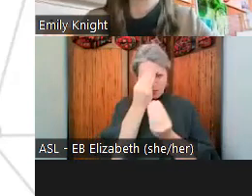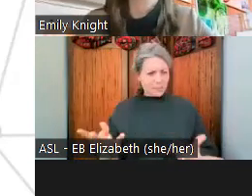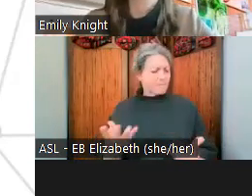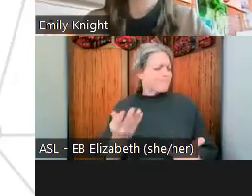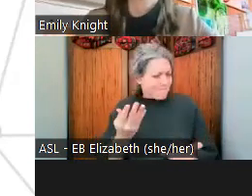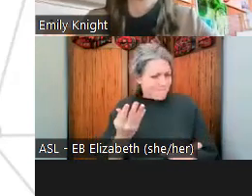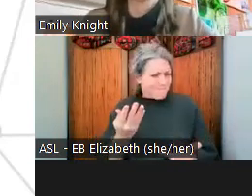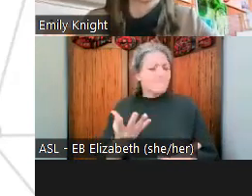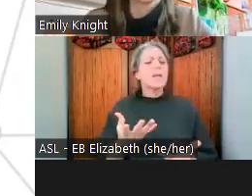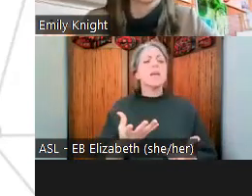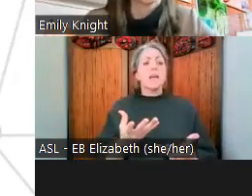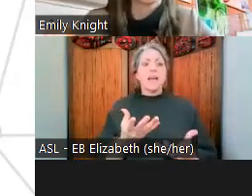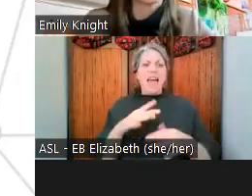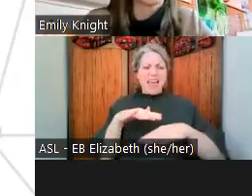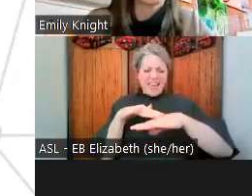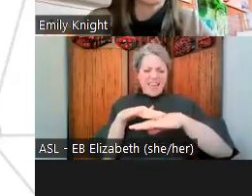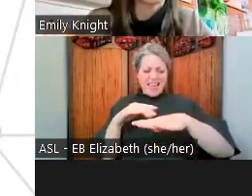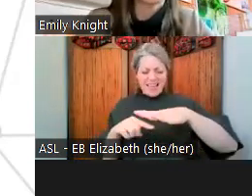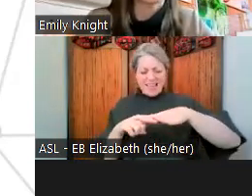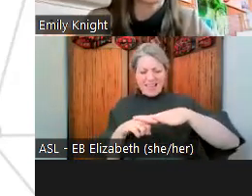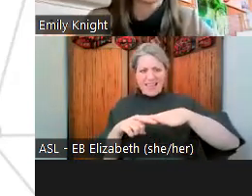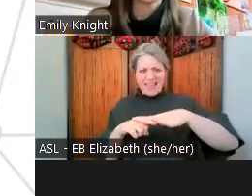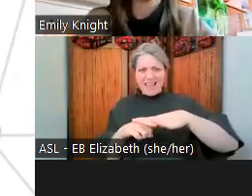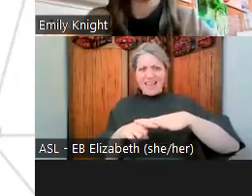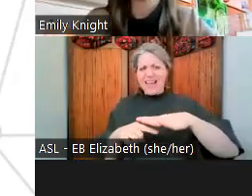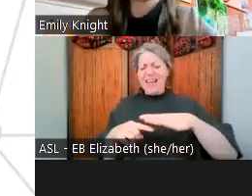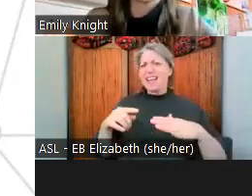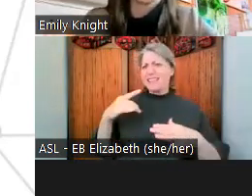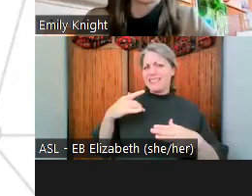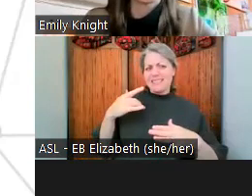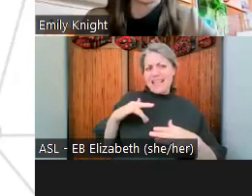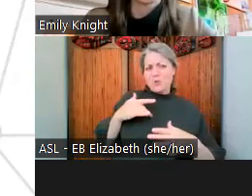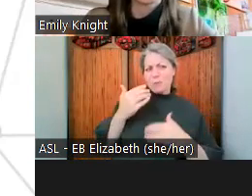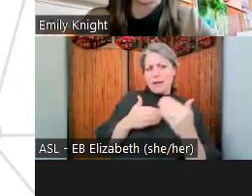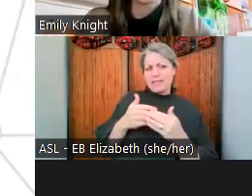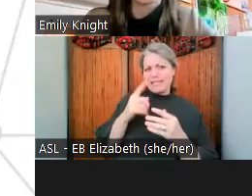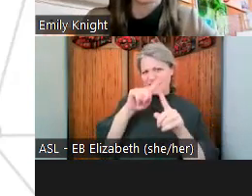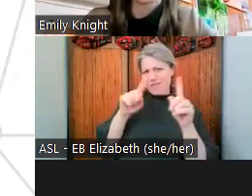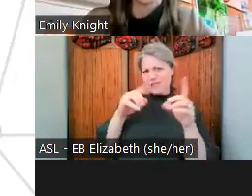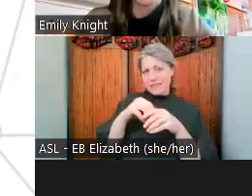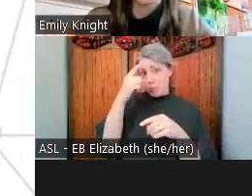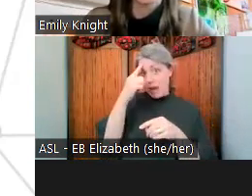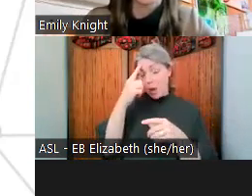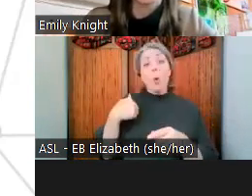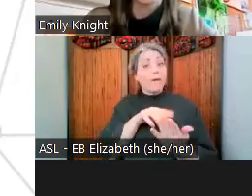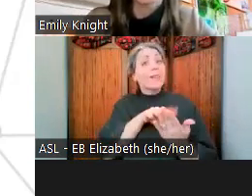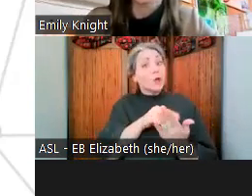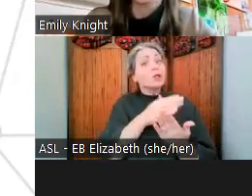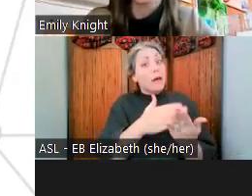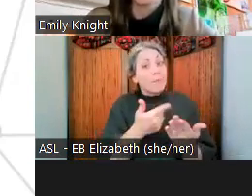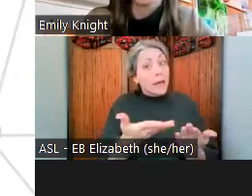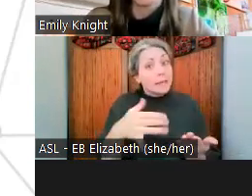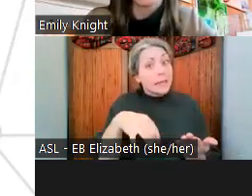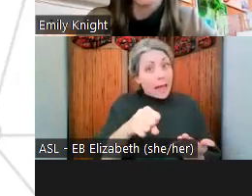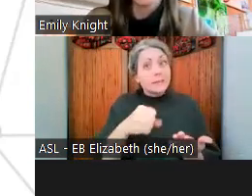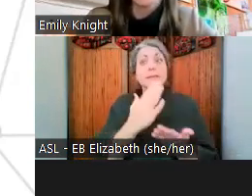And I'm putting that just under the surface here in this image because we are going to talk about some of the things that we have learned already and some of the next steps